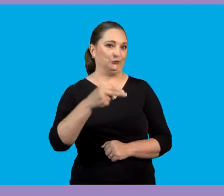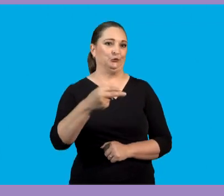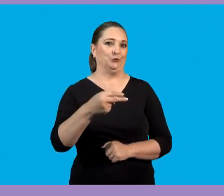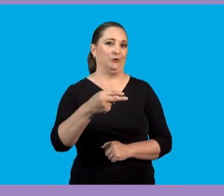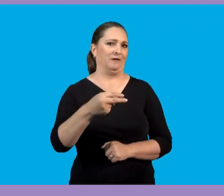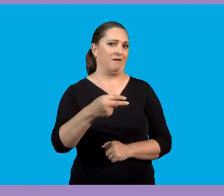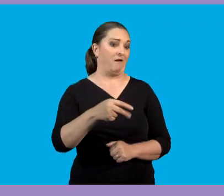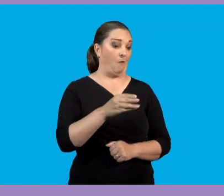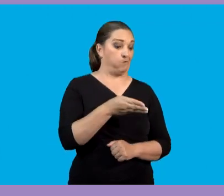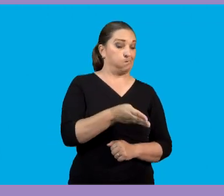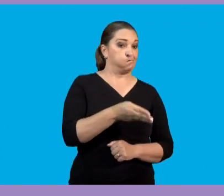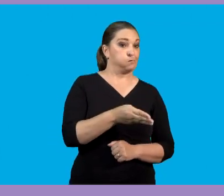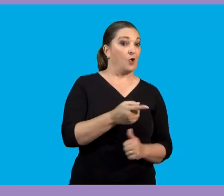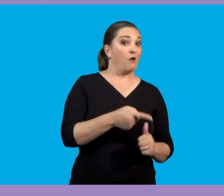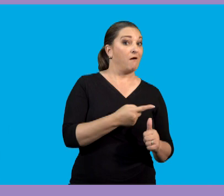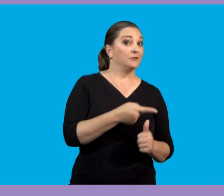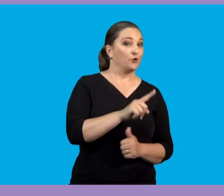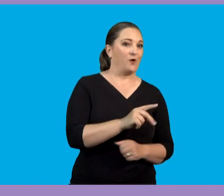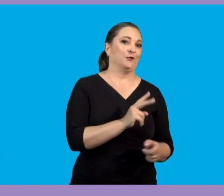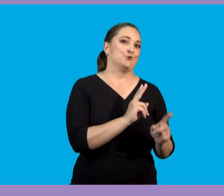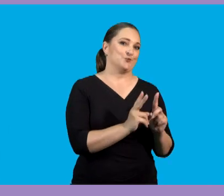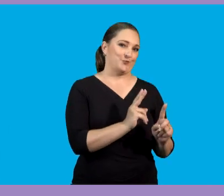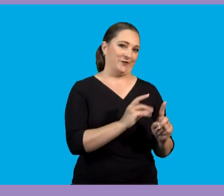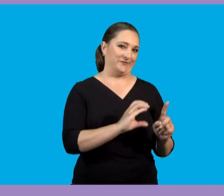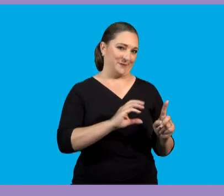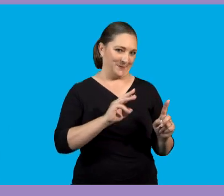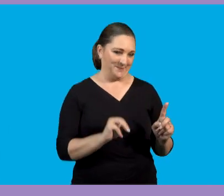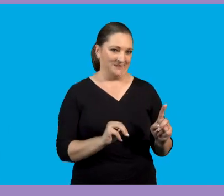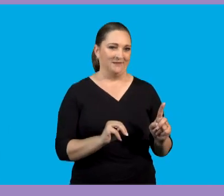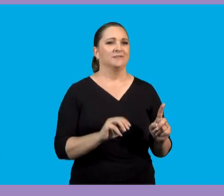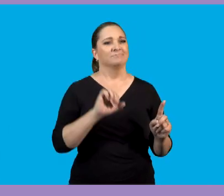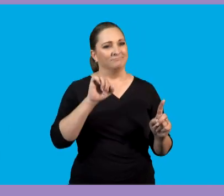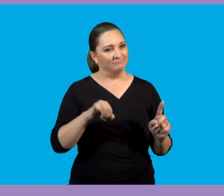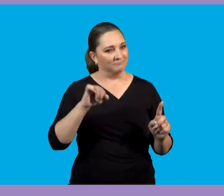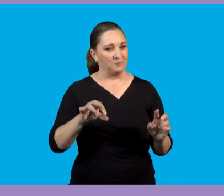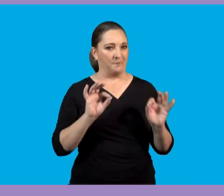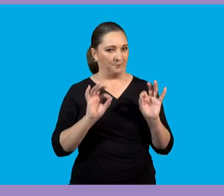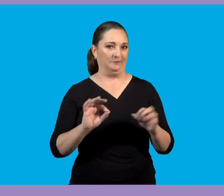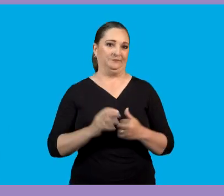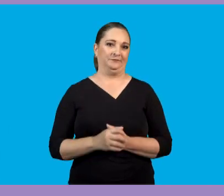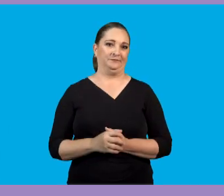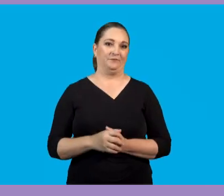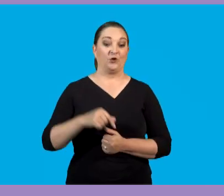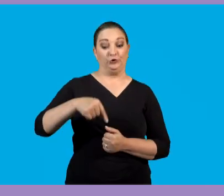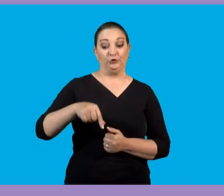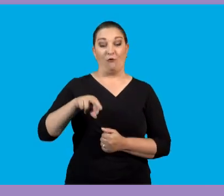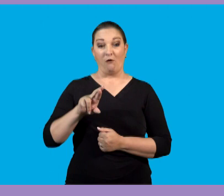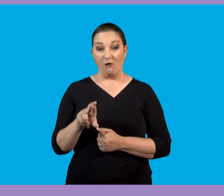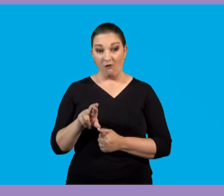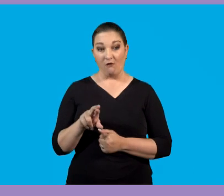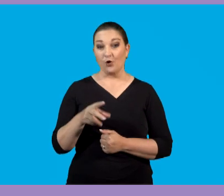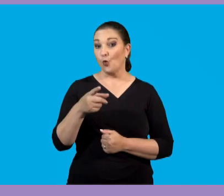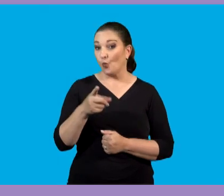12 centimeters, then you are absolutely correct, because that is our answer for QR.